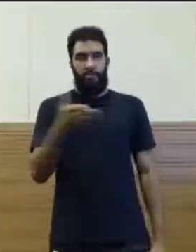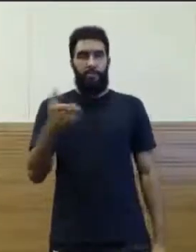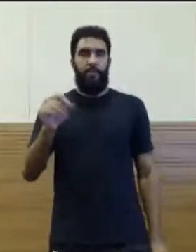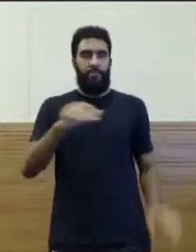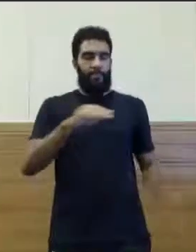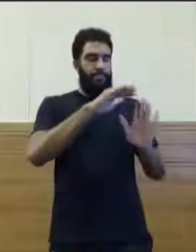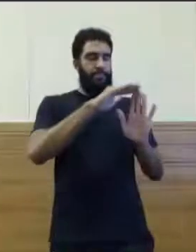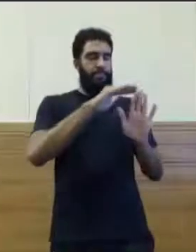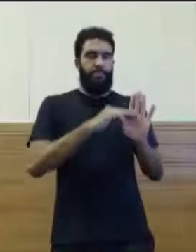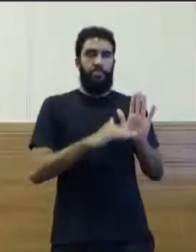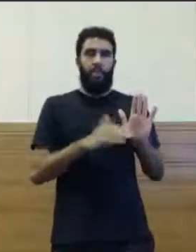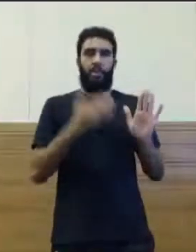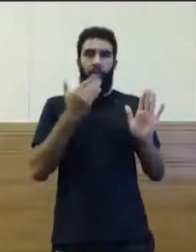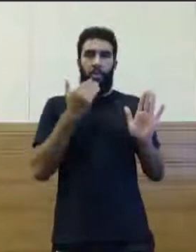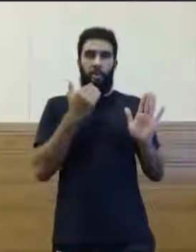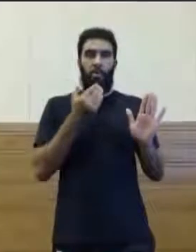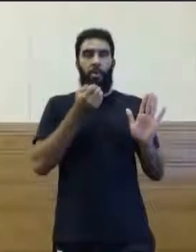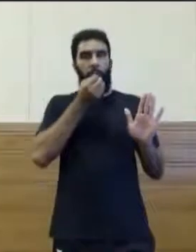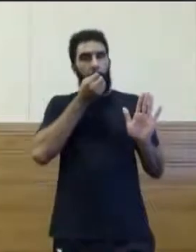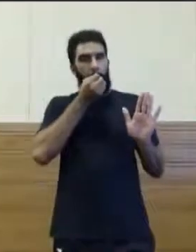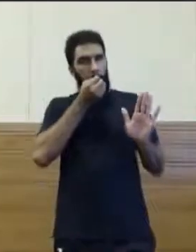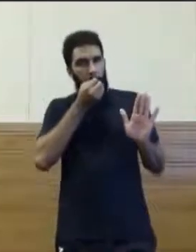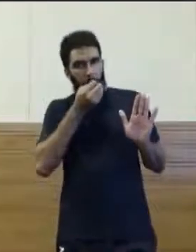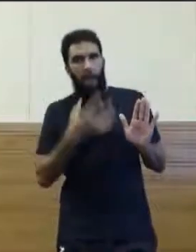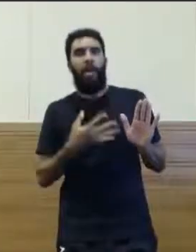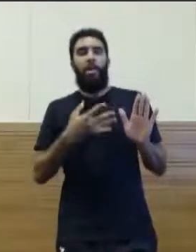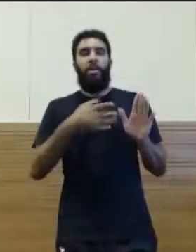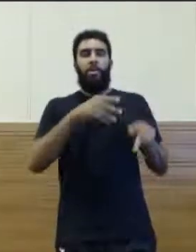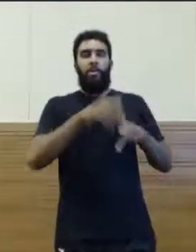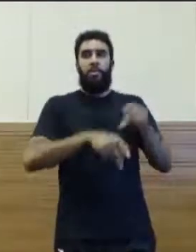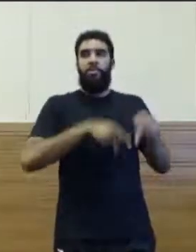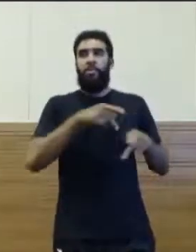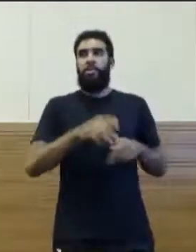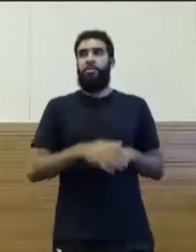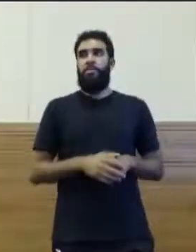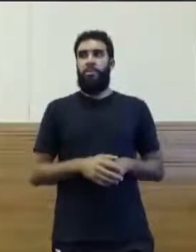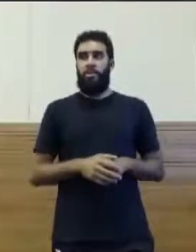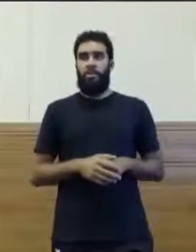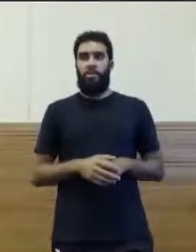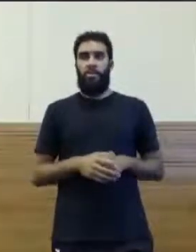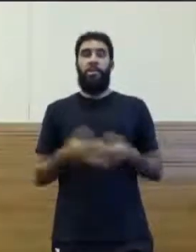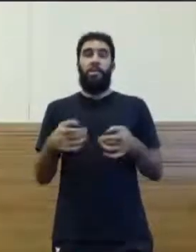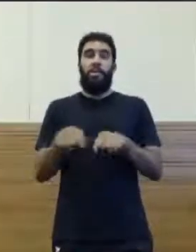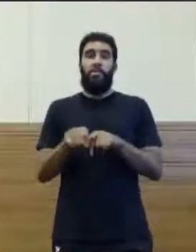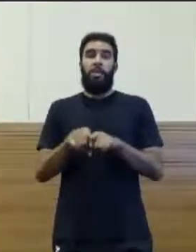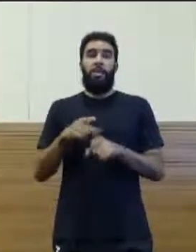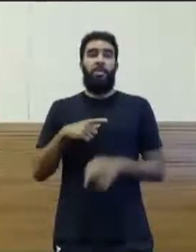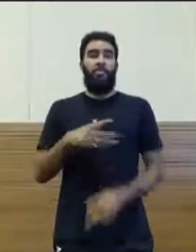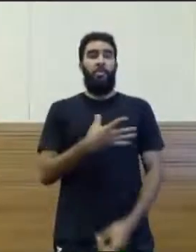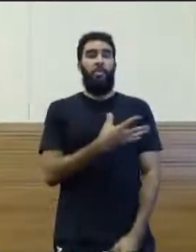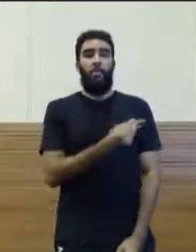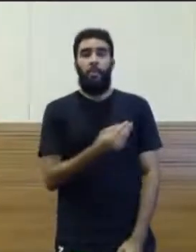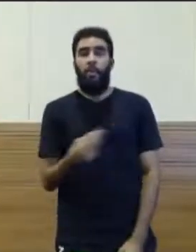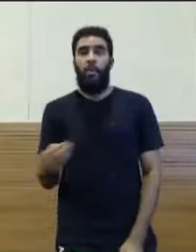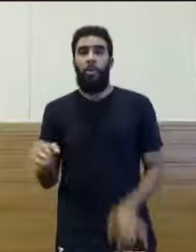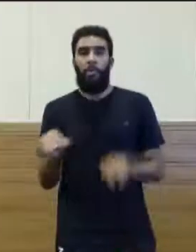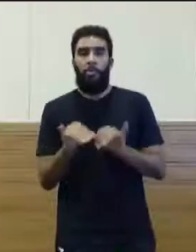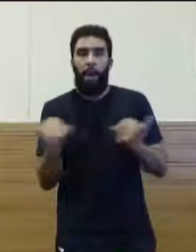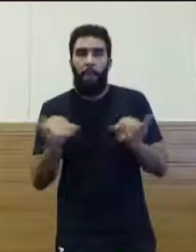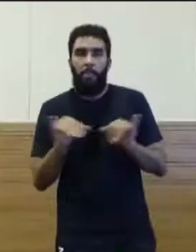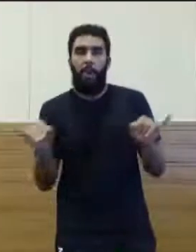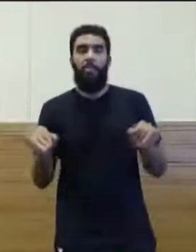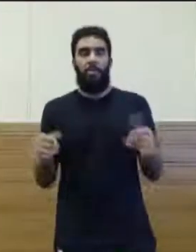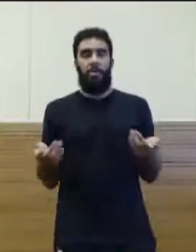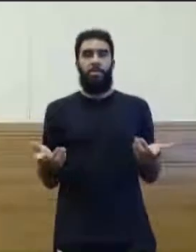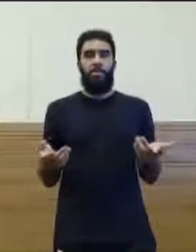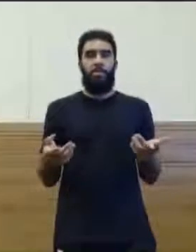strategies to give more publicity, I like to say that the guidelines were very well received by the population. When it